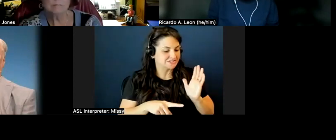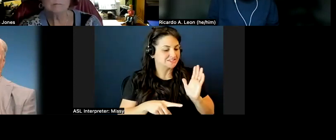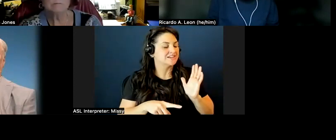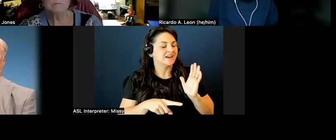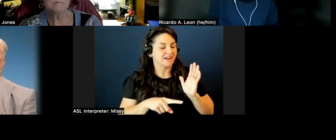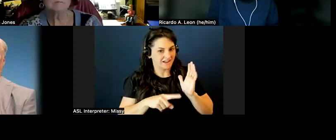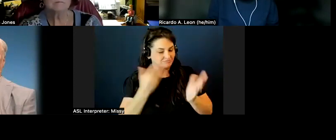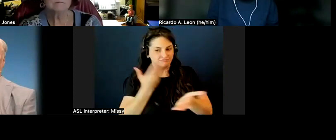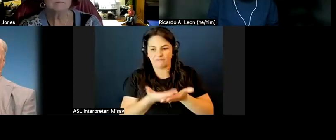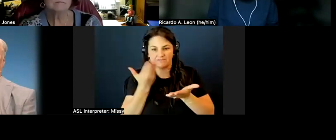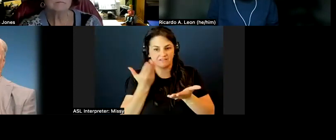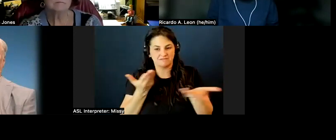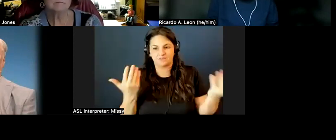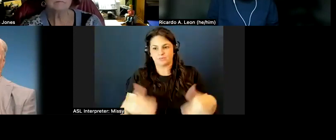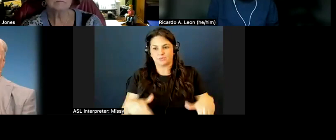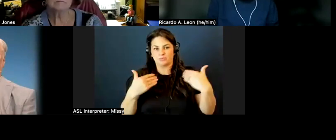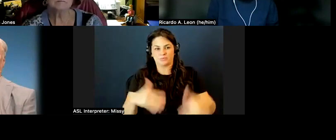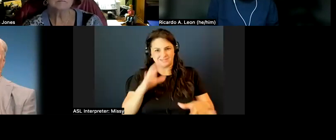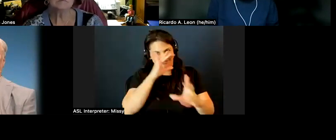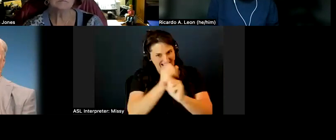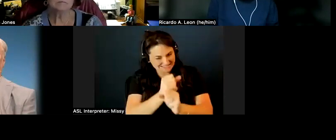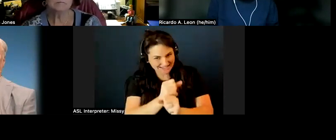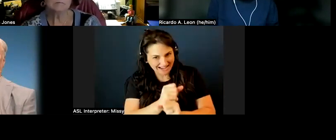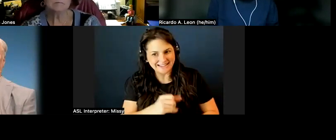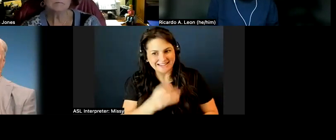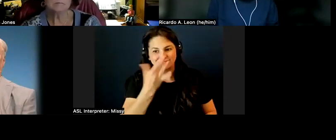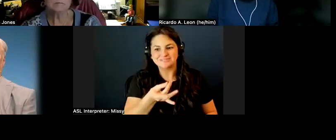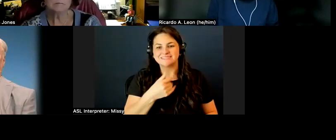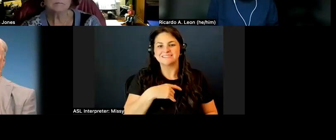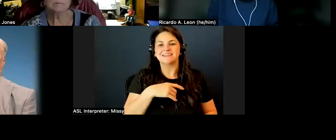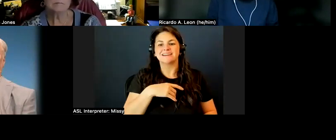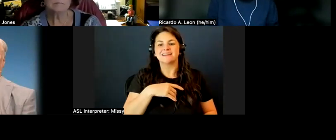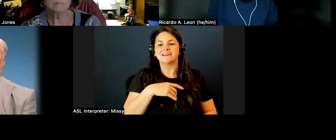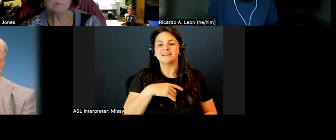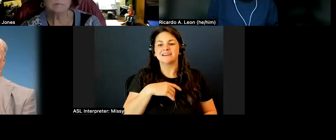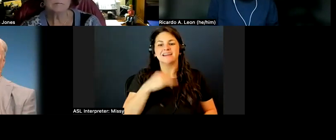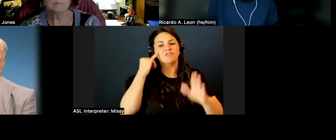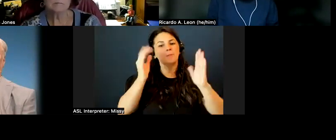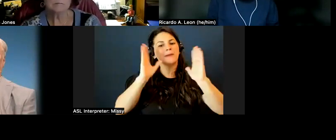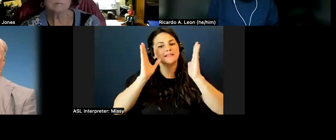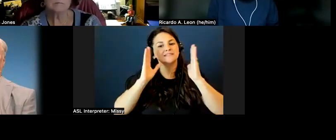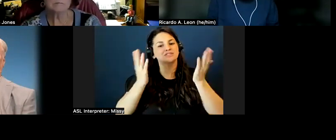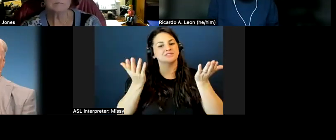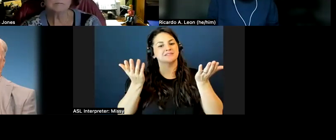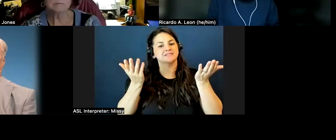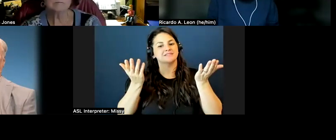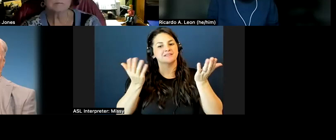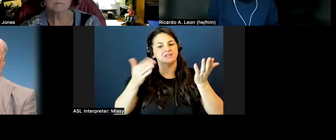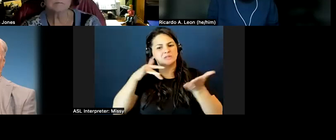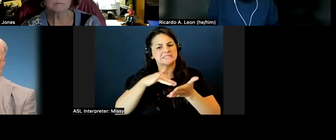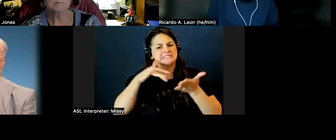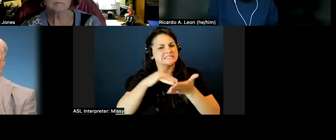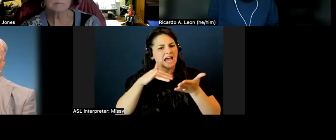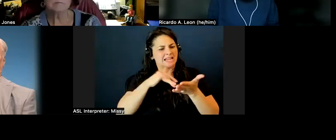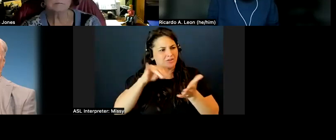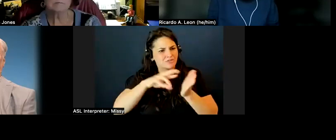is absolutely fascinating. And when you pay attention to it and when you study that